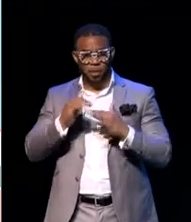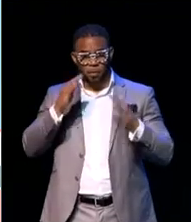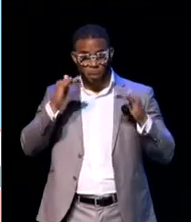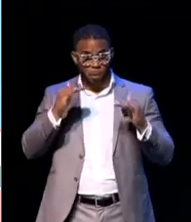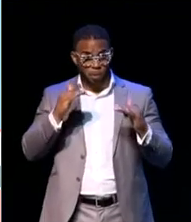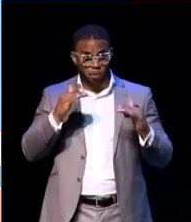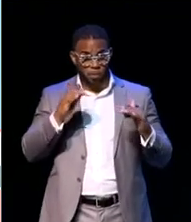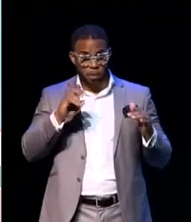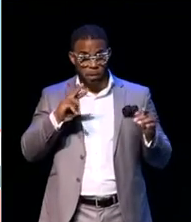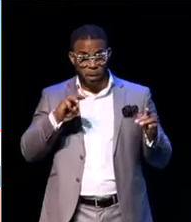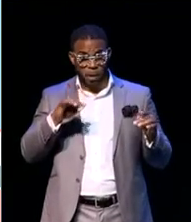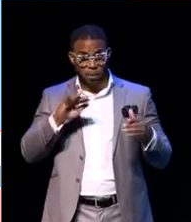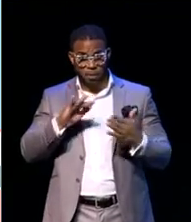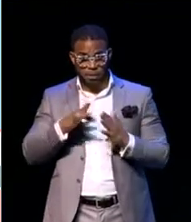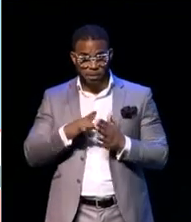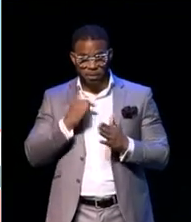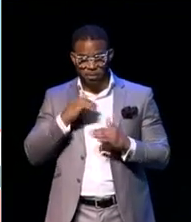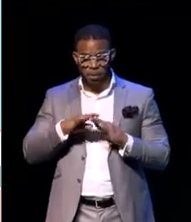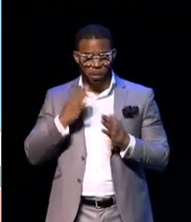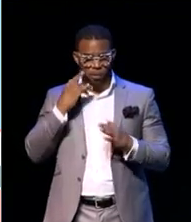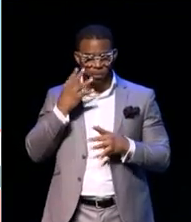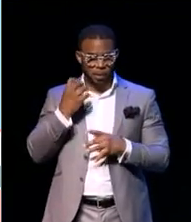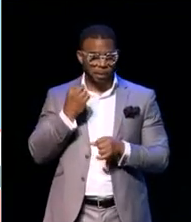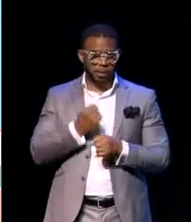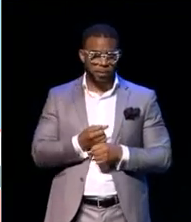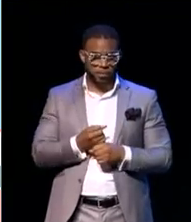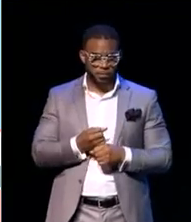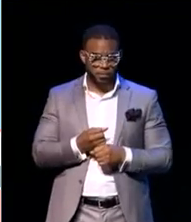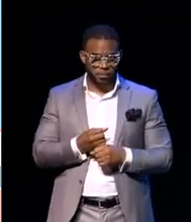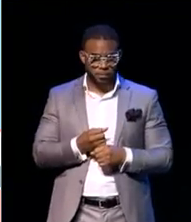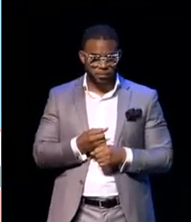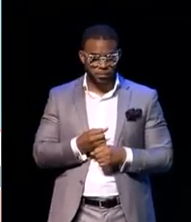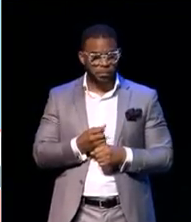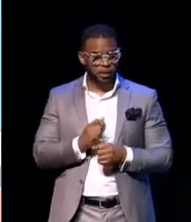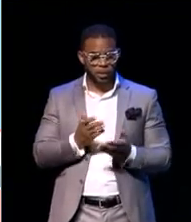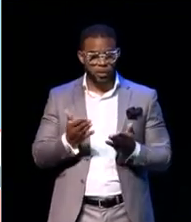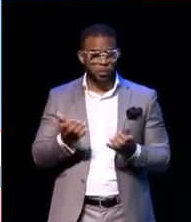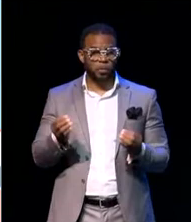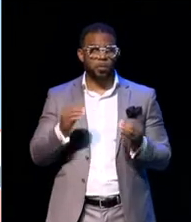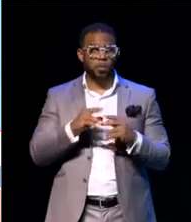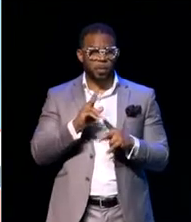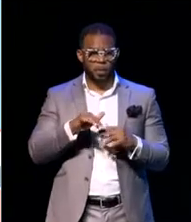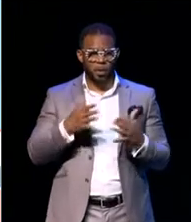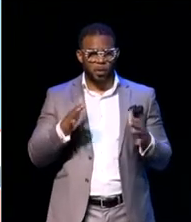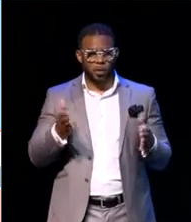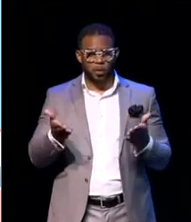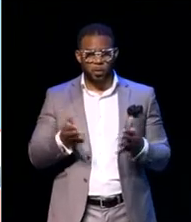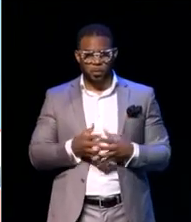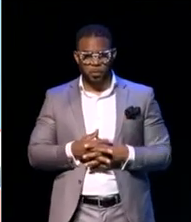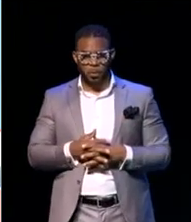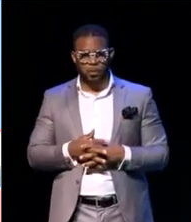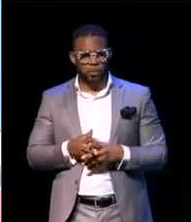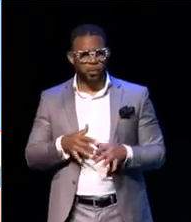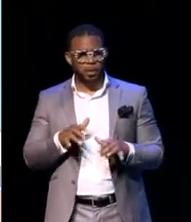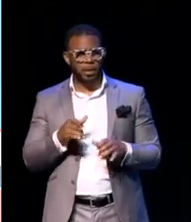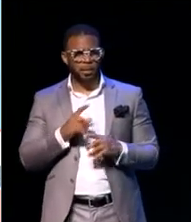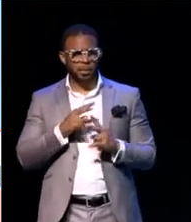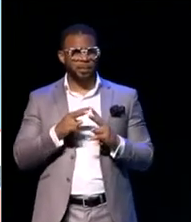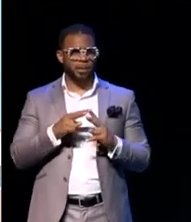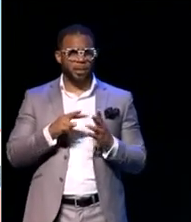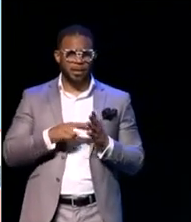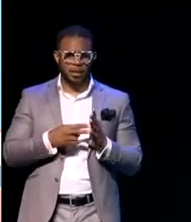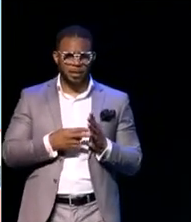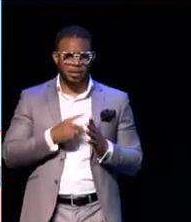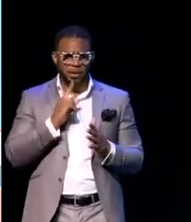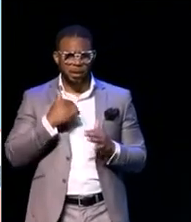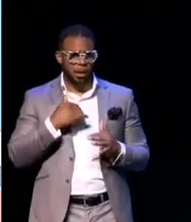Hope's Conway Center. It's been open for years, and it can serve so many more people than it's already serving. So we've got to be very